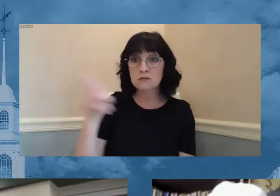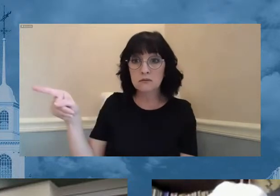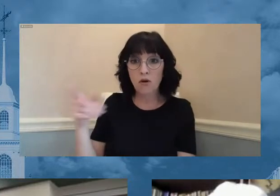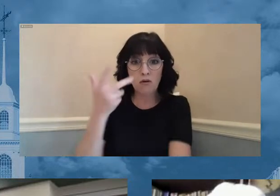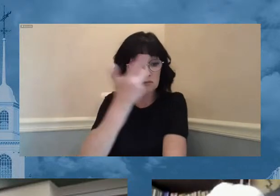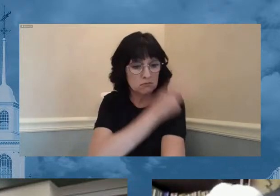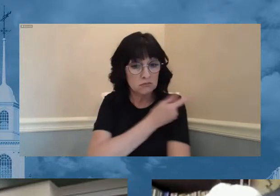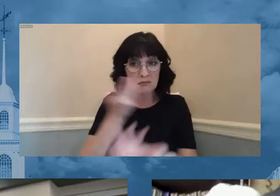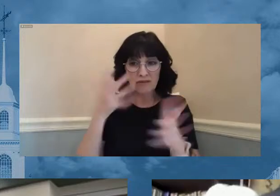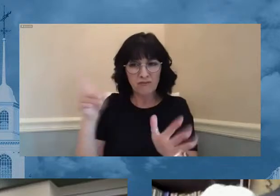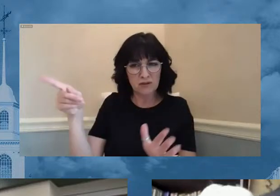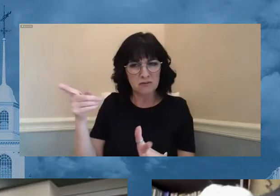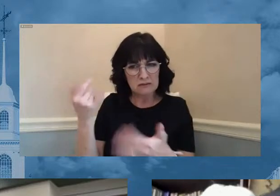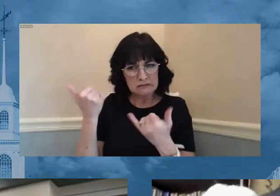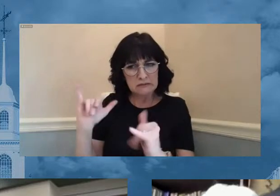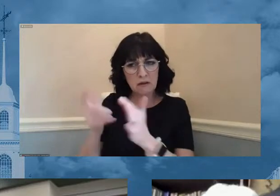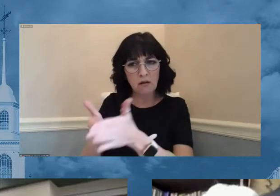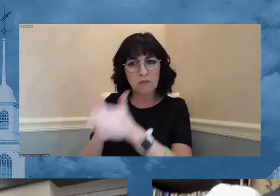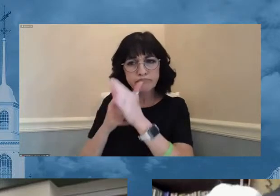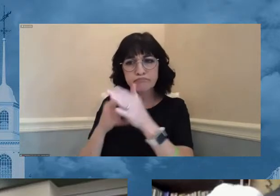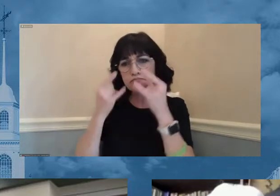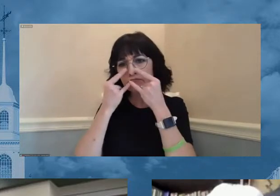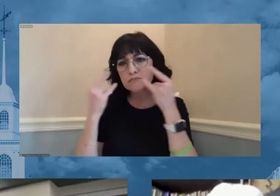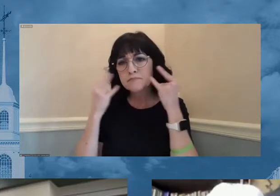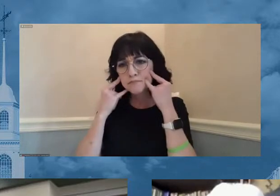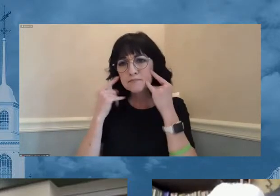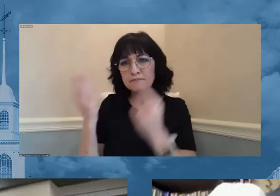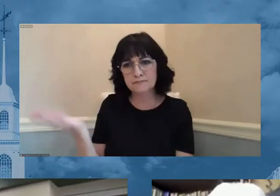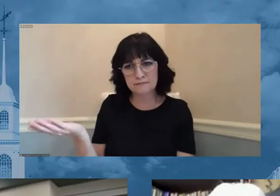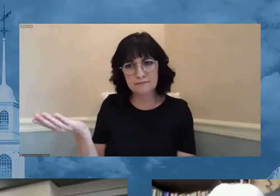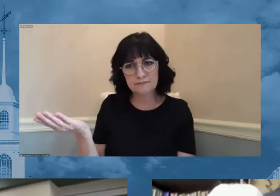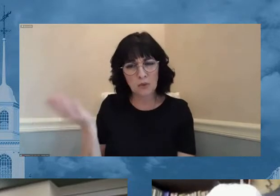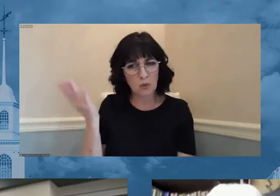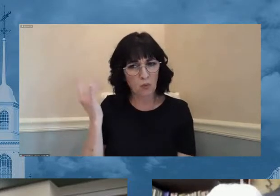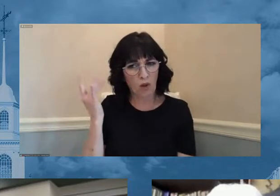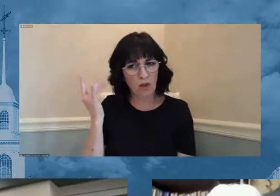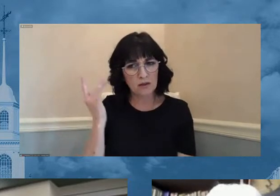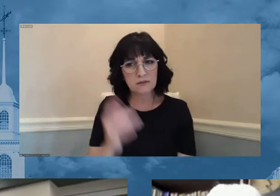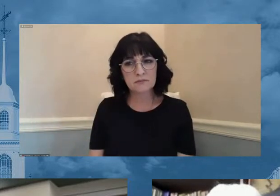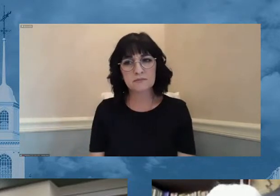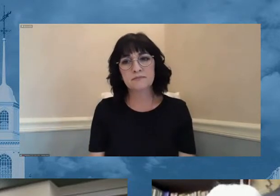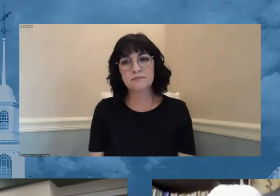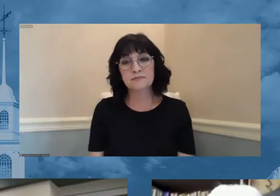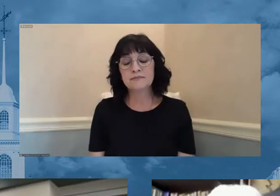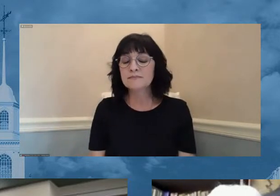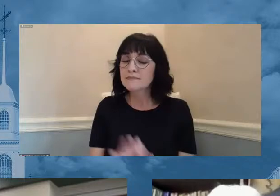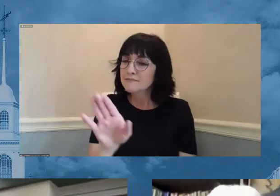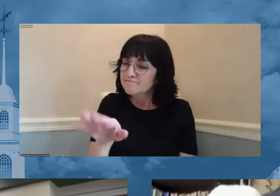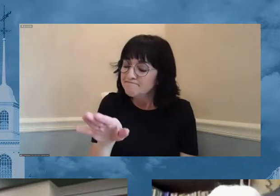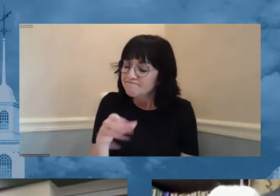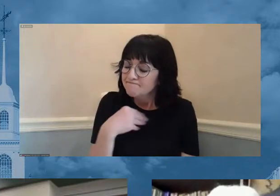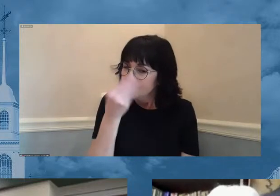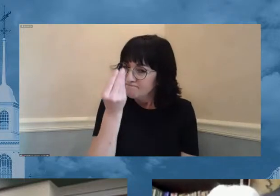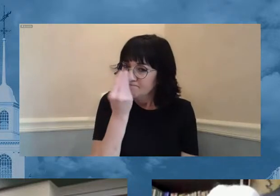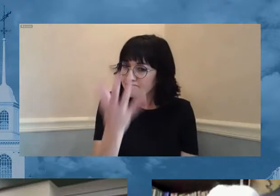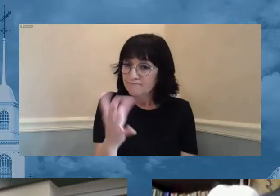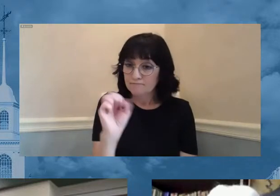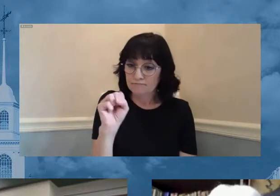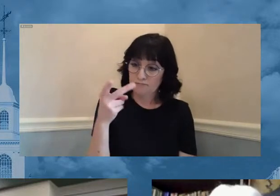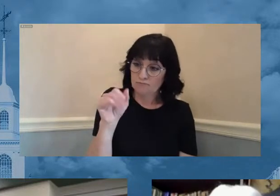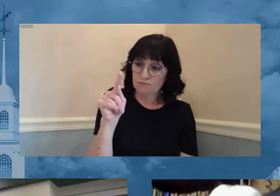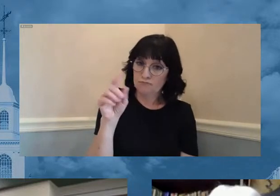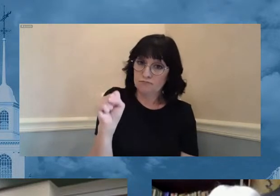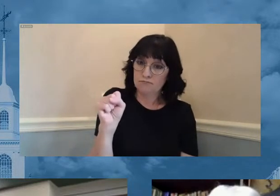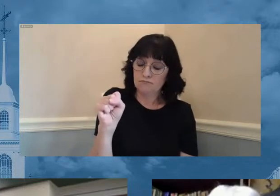that? Let me just make one comment. Sports was a big part of my life, and so it's been a very important part of